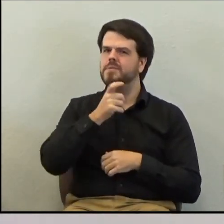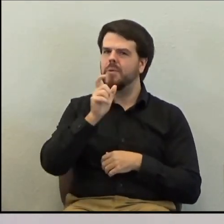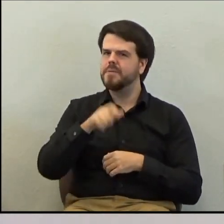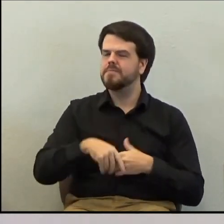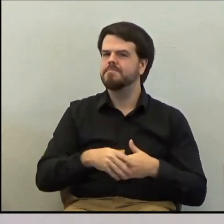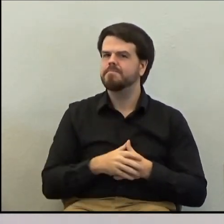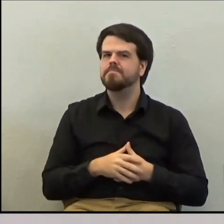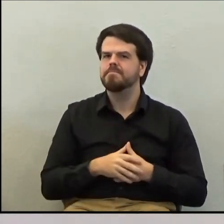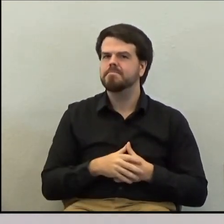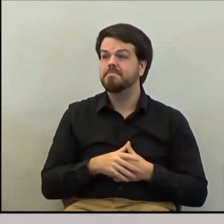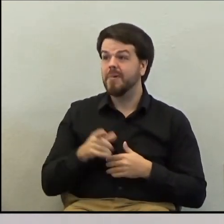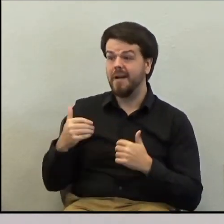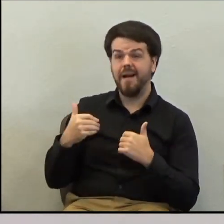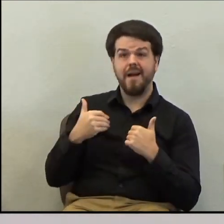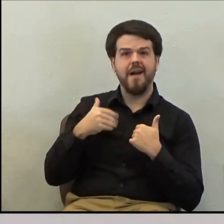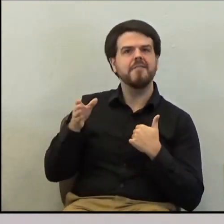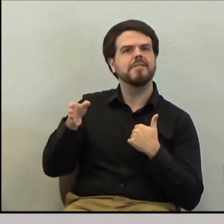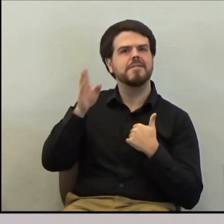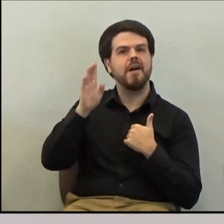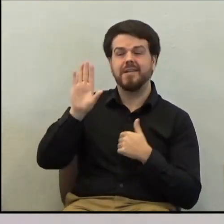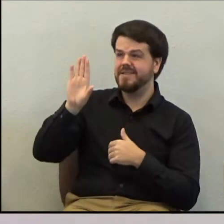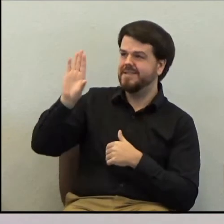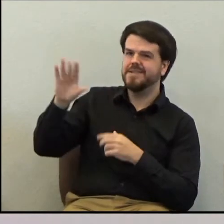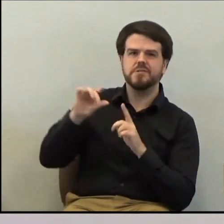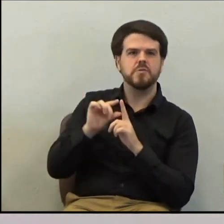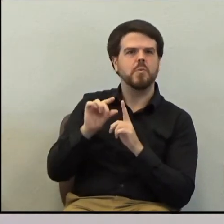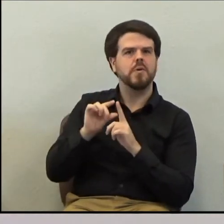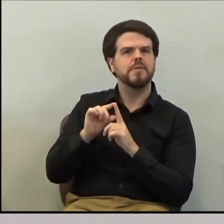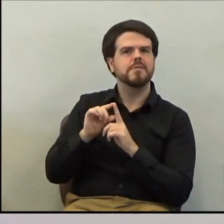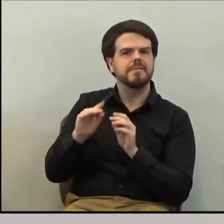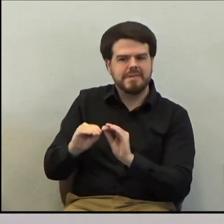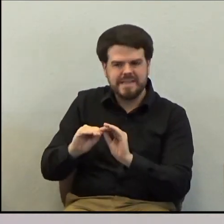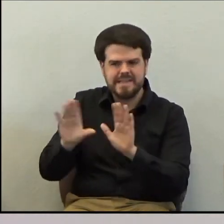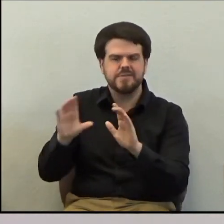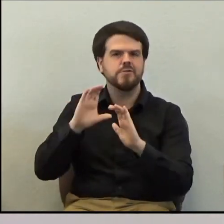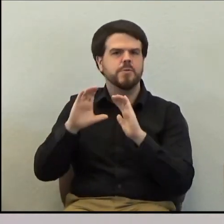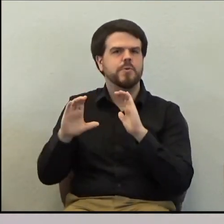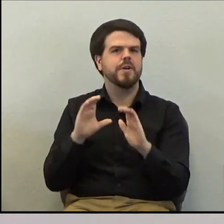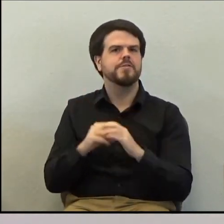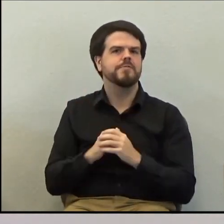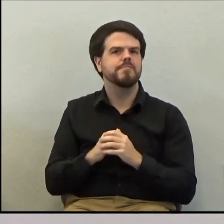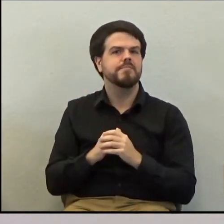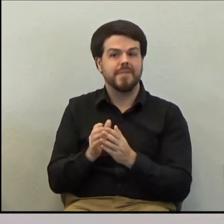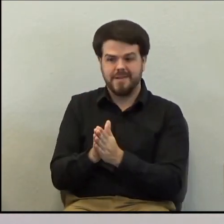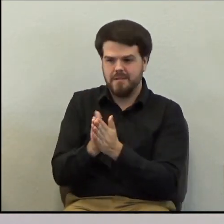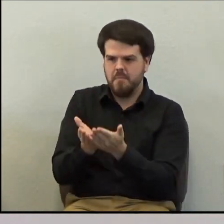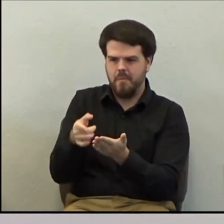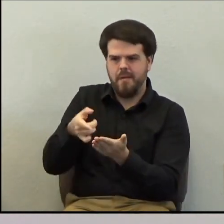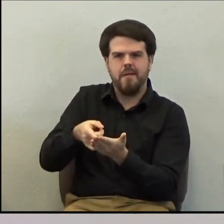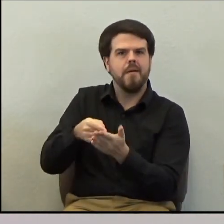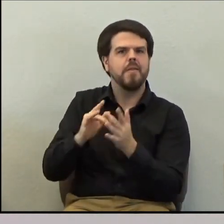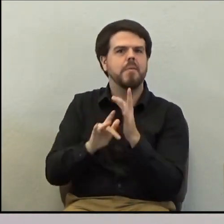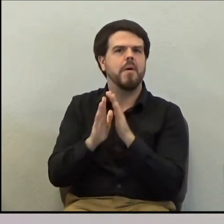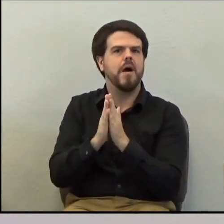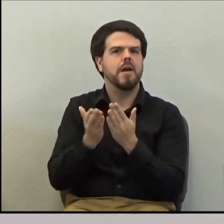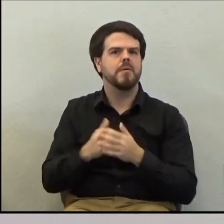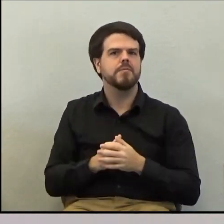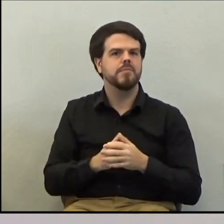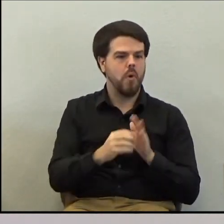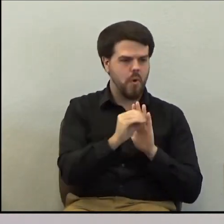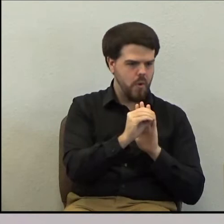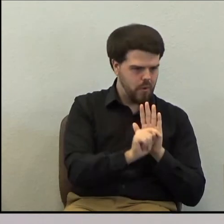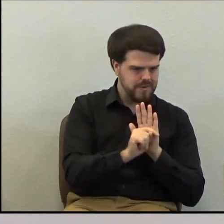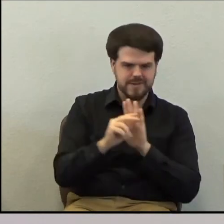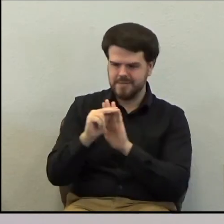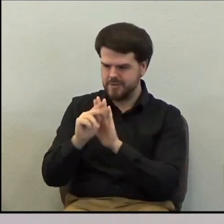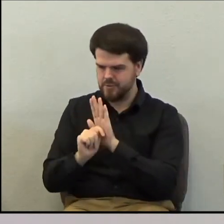We have God's words, brothers and sisters, in our very hand, in the Bible, the Old and New